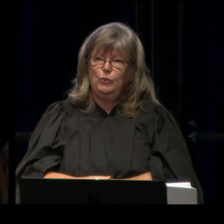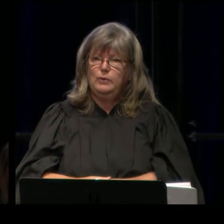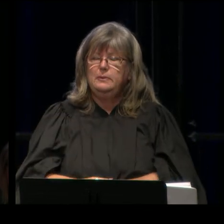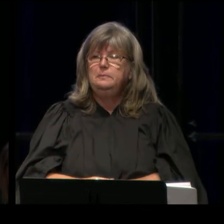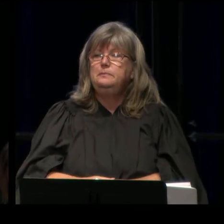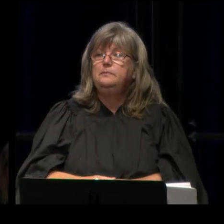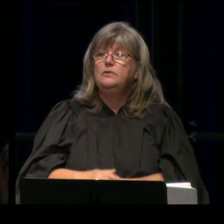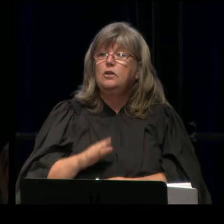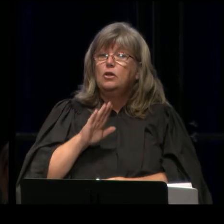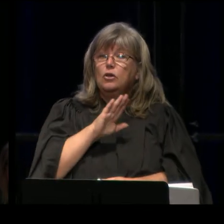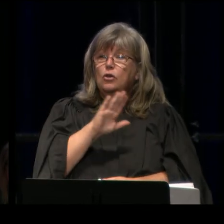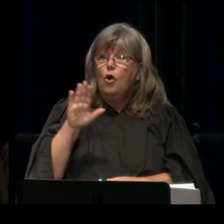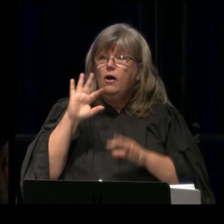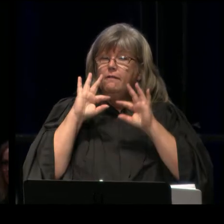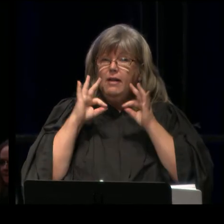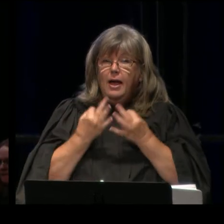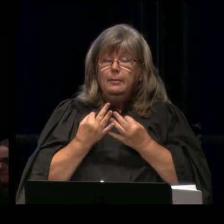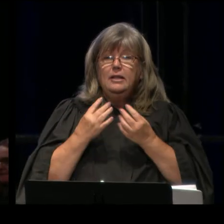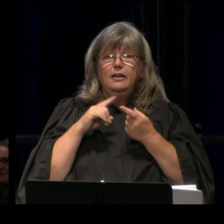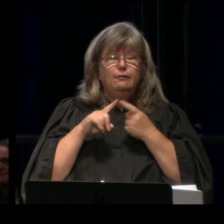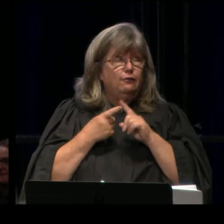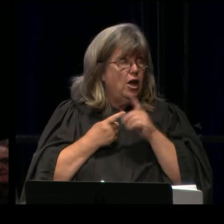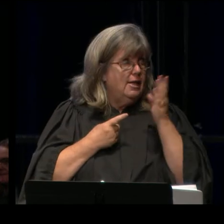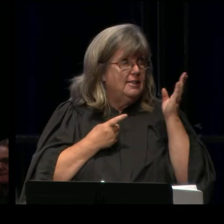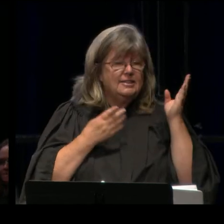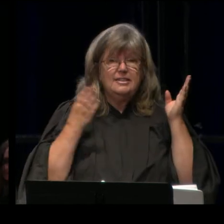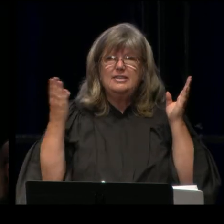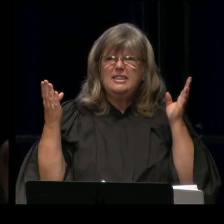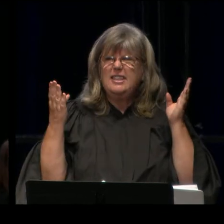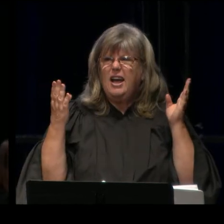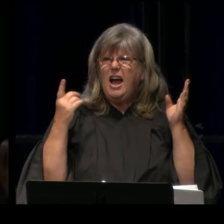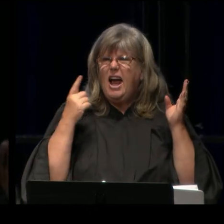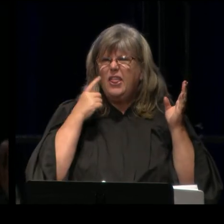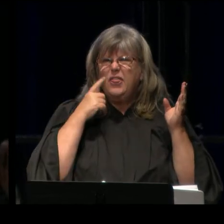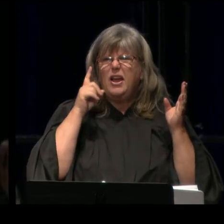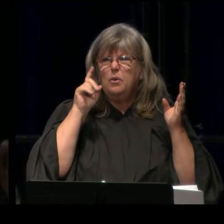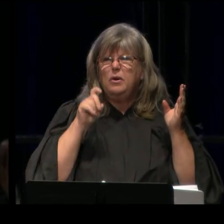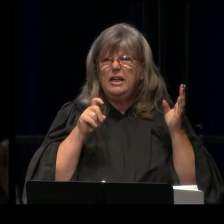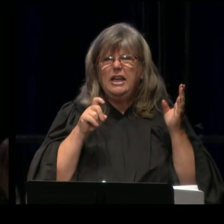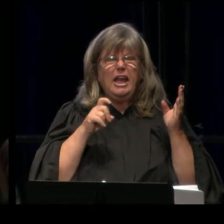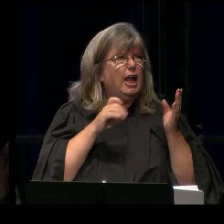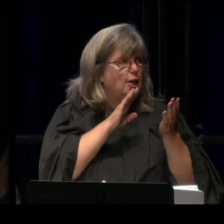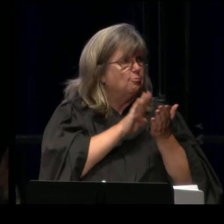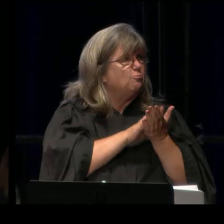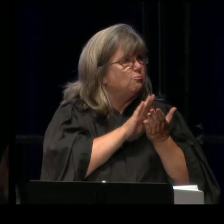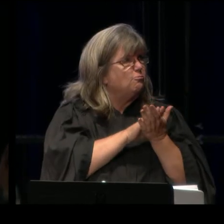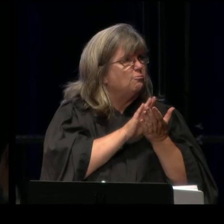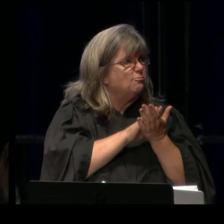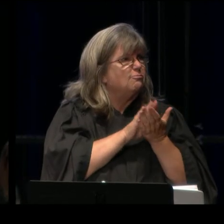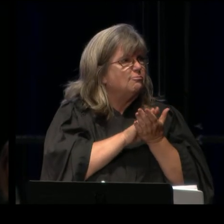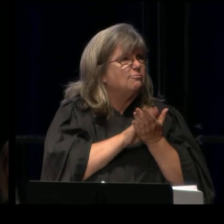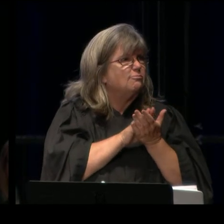To your family members and friends, I think we need to have a special round of applause.